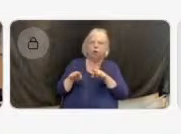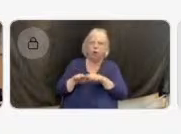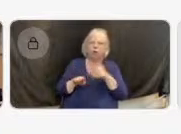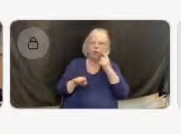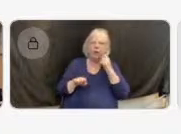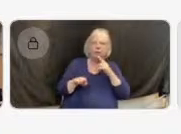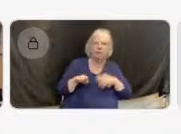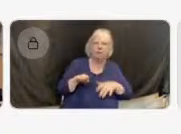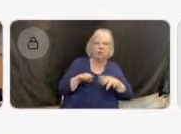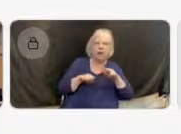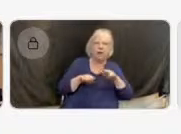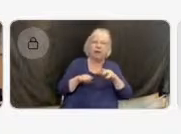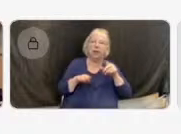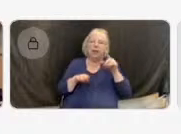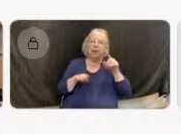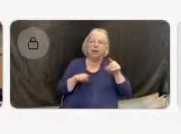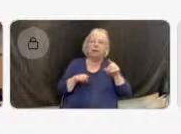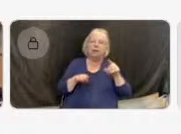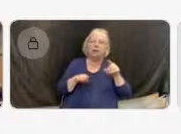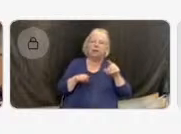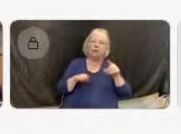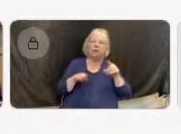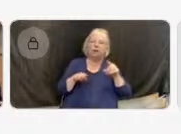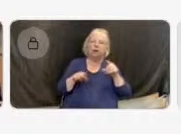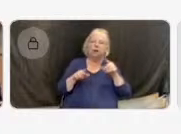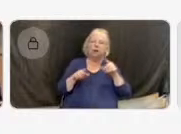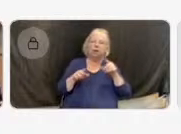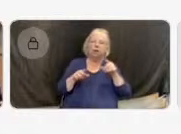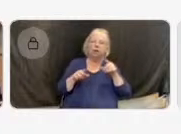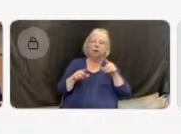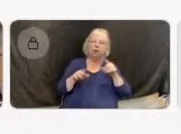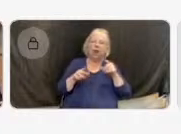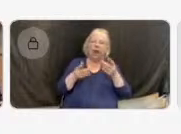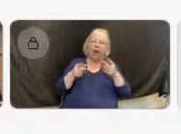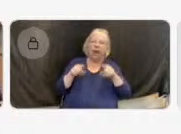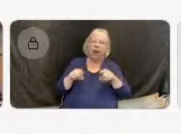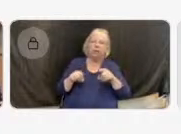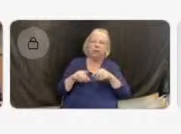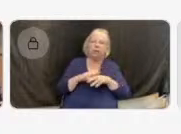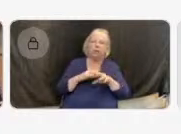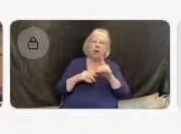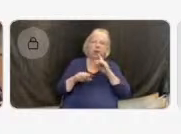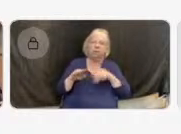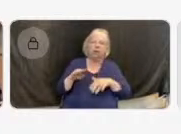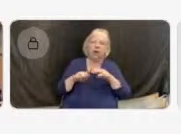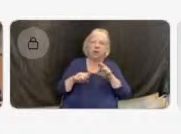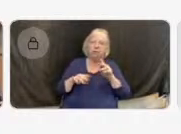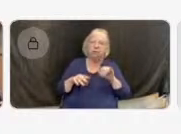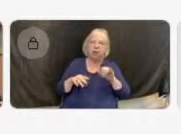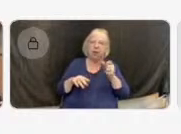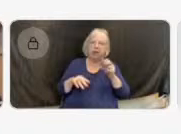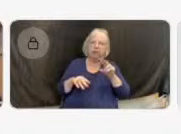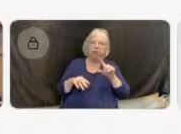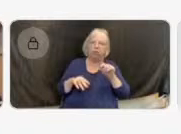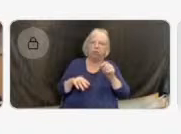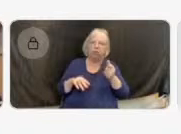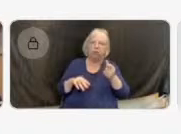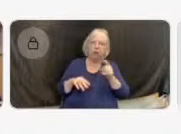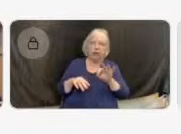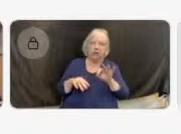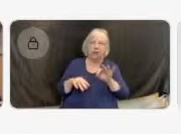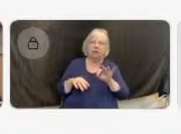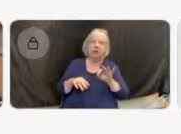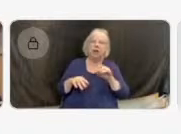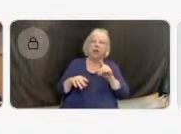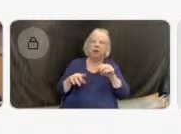during the closing of Crystal Valley and Colonel Miller during a flood. Next slide. And you